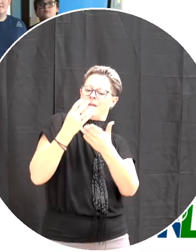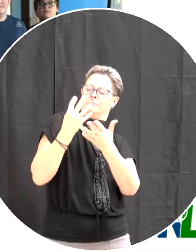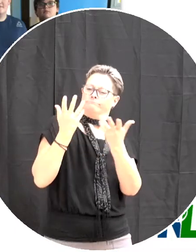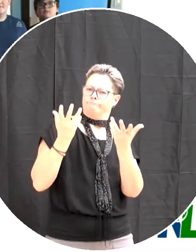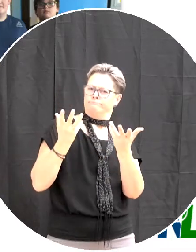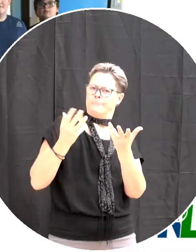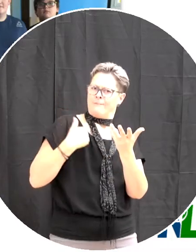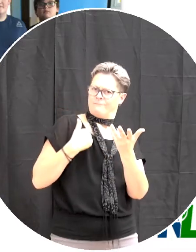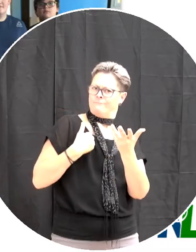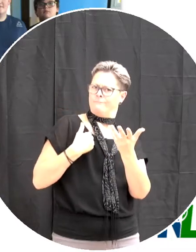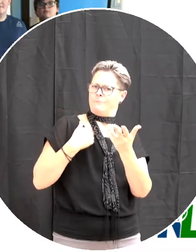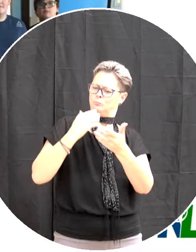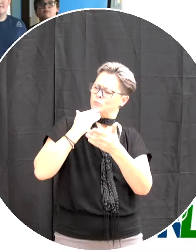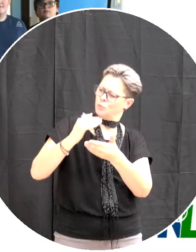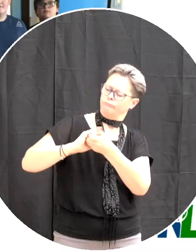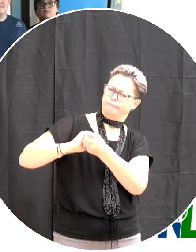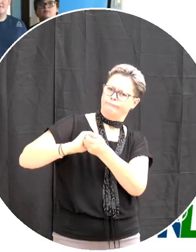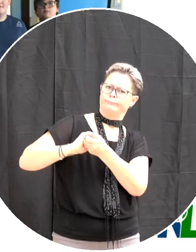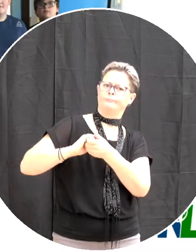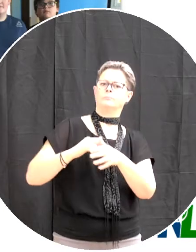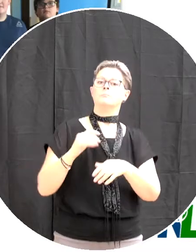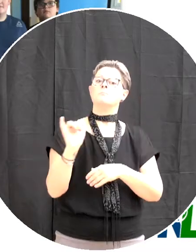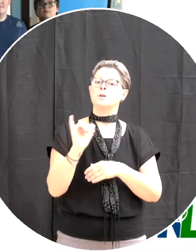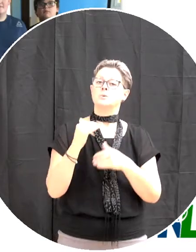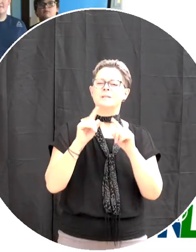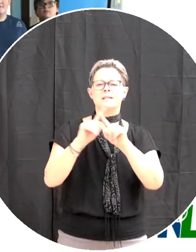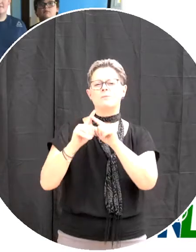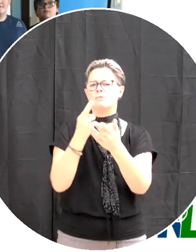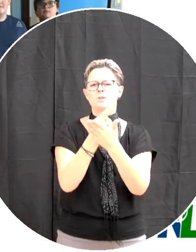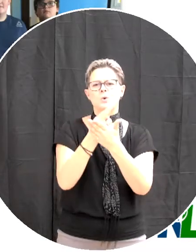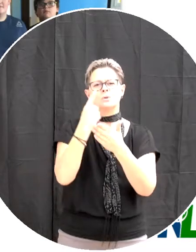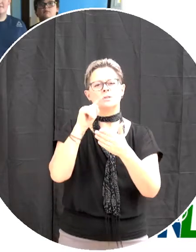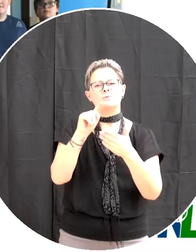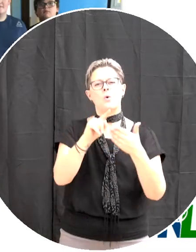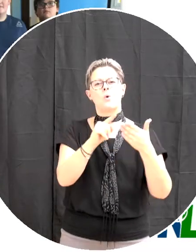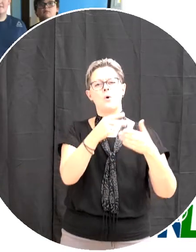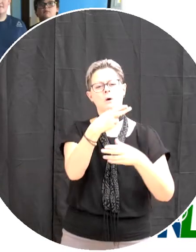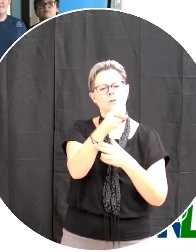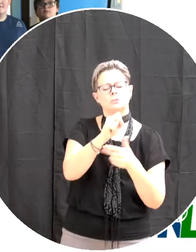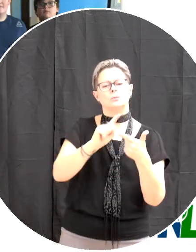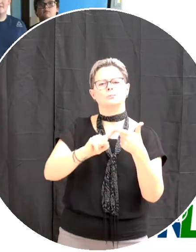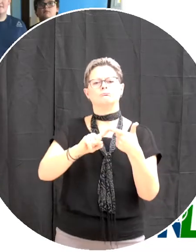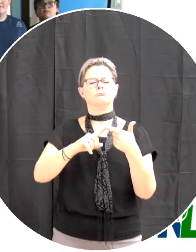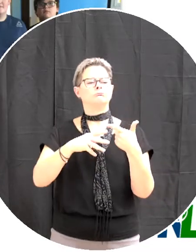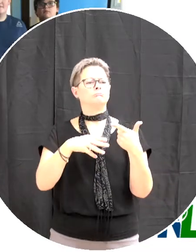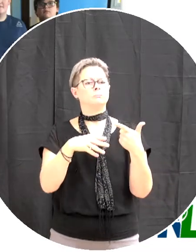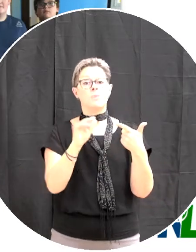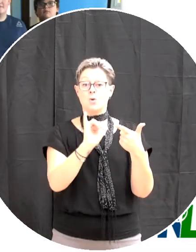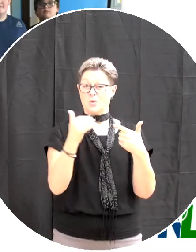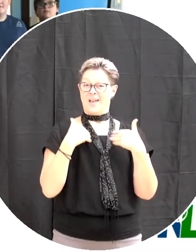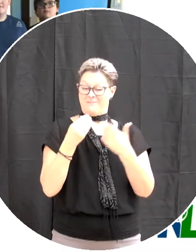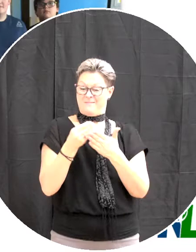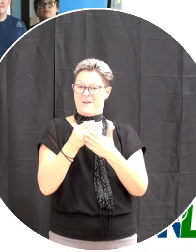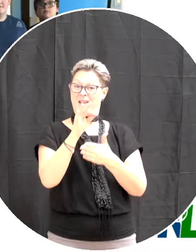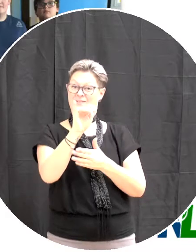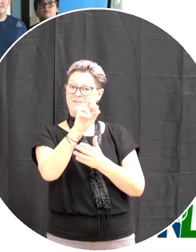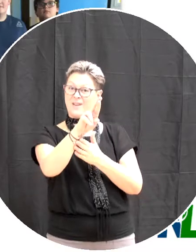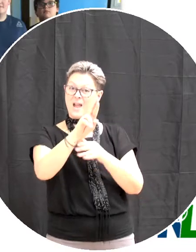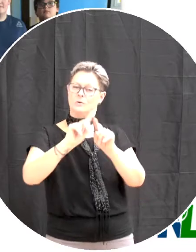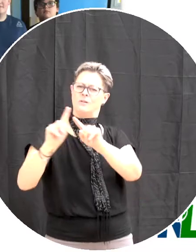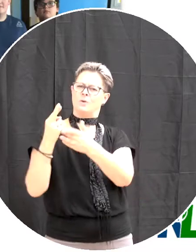online resources to intermediate and high schools, and the Grade 7 2020 Money Fair Initiative and other